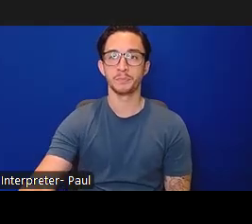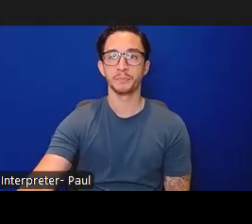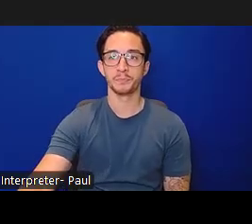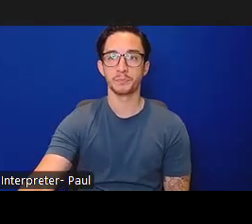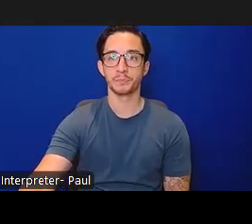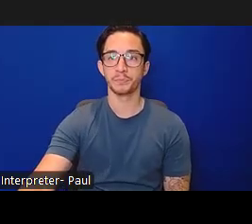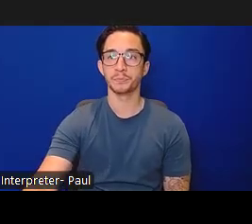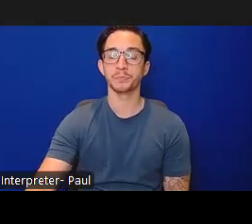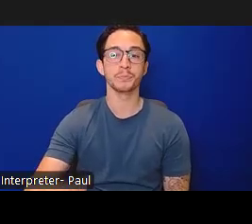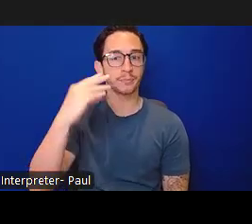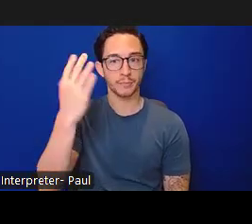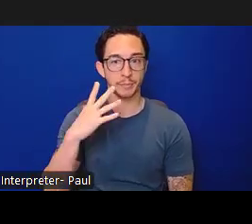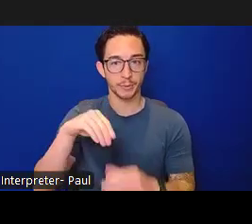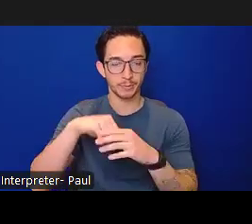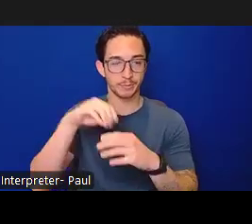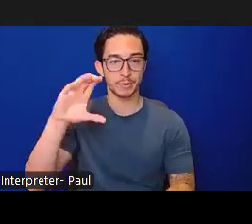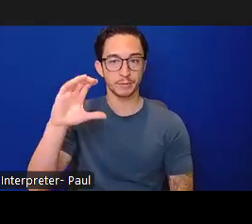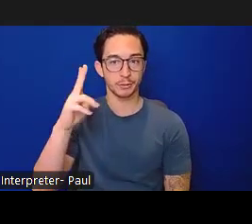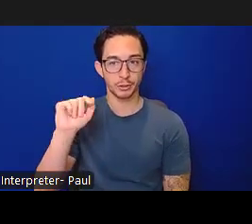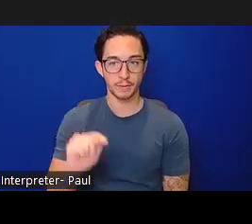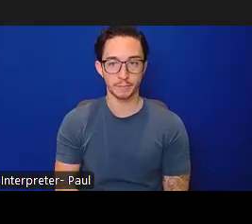Let me know in the chat.